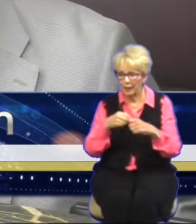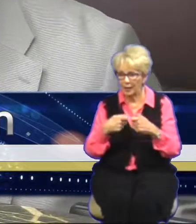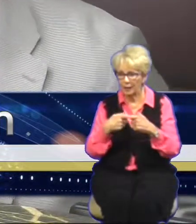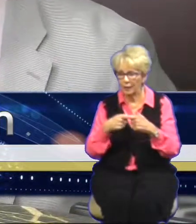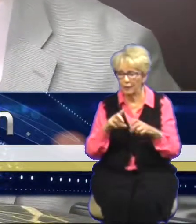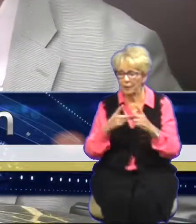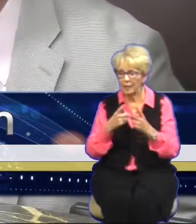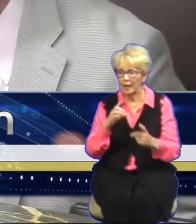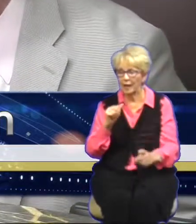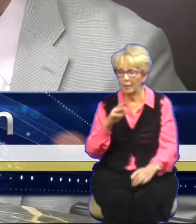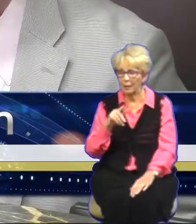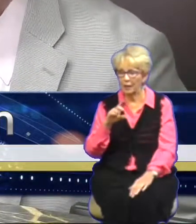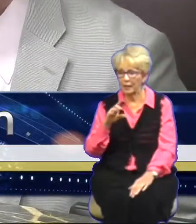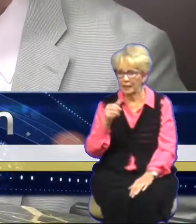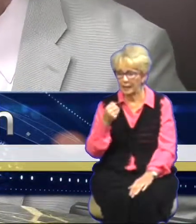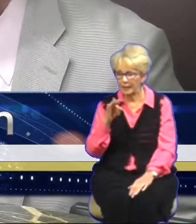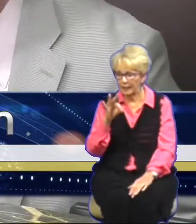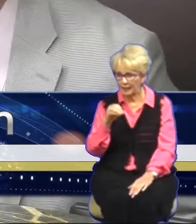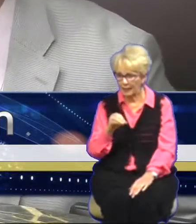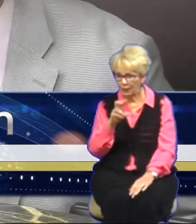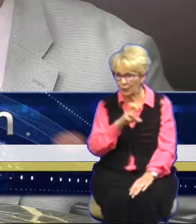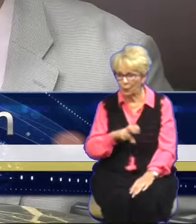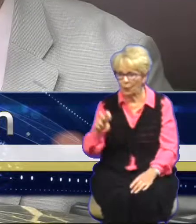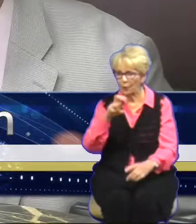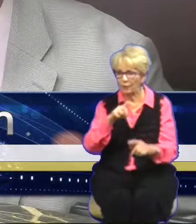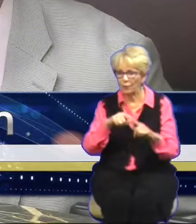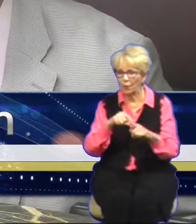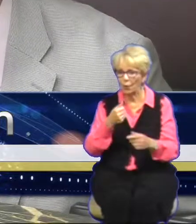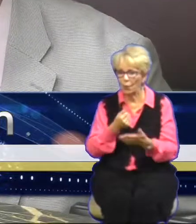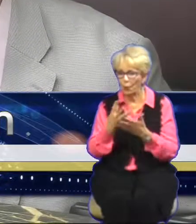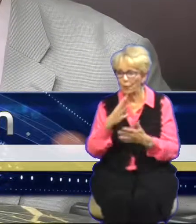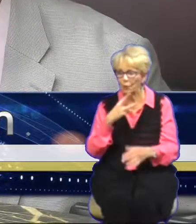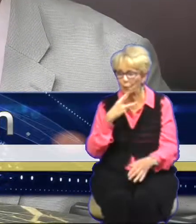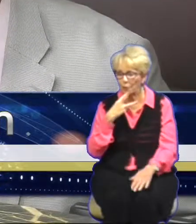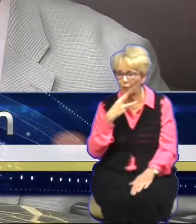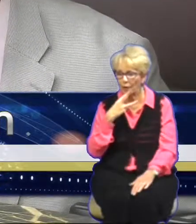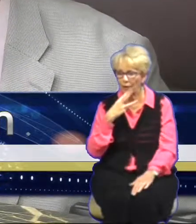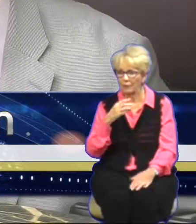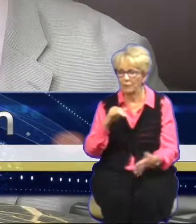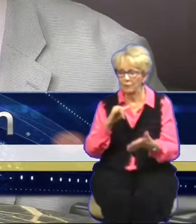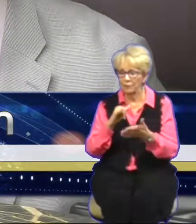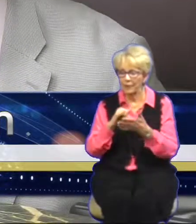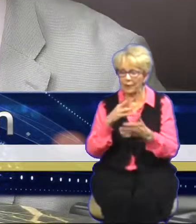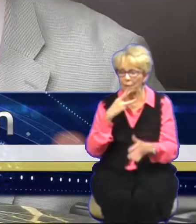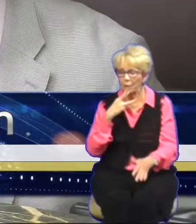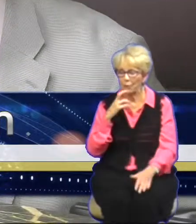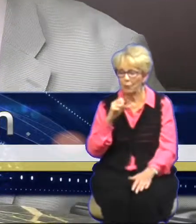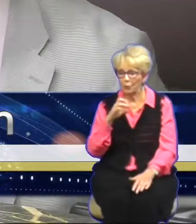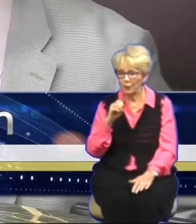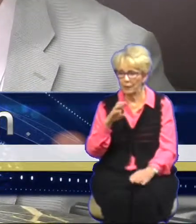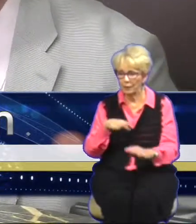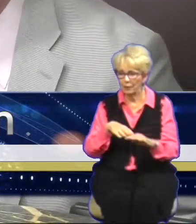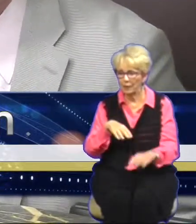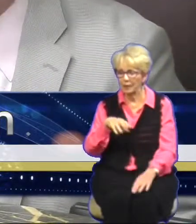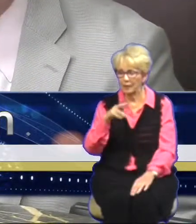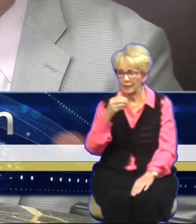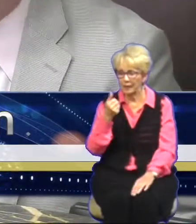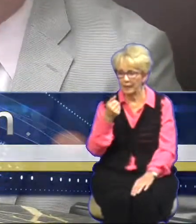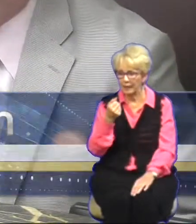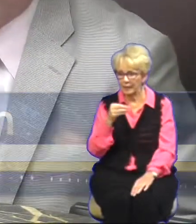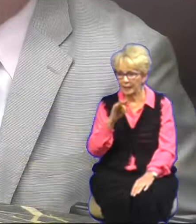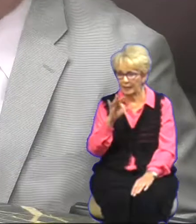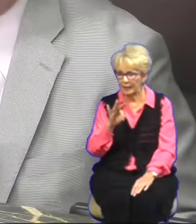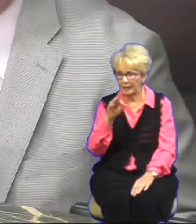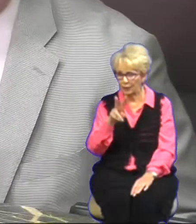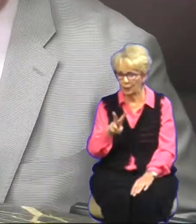on April 9, 1990, transferred to the wastewater treatment operator 1 in the water resources department on March 2,